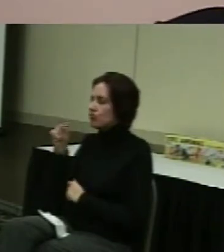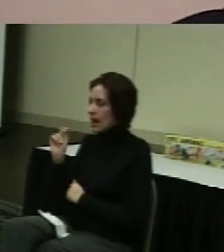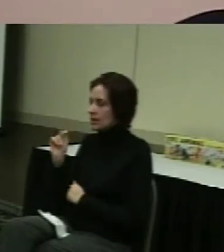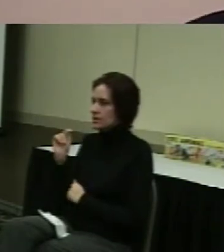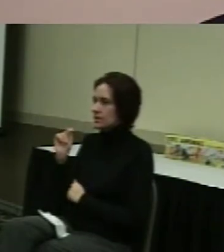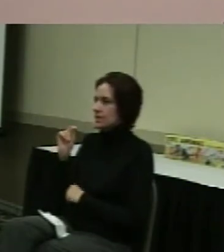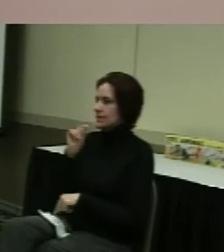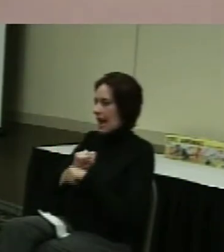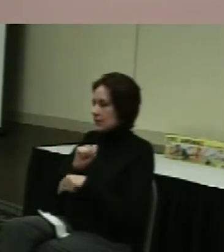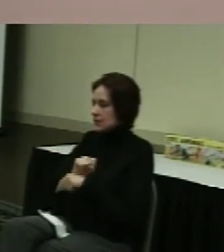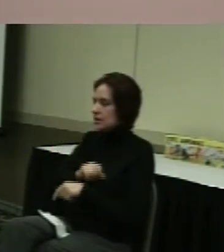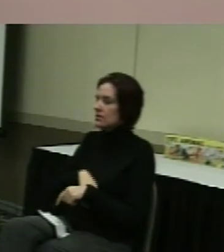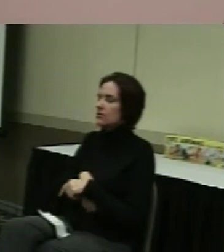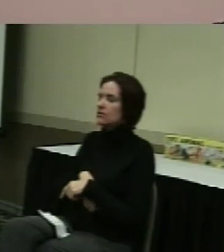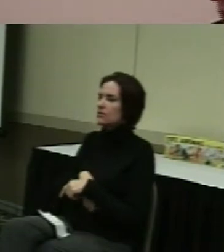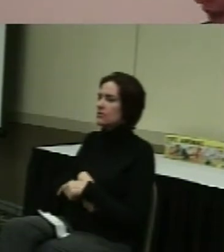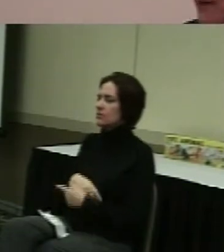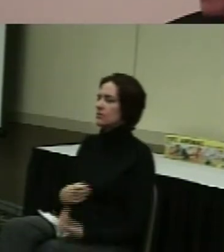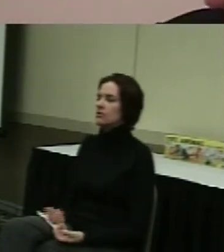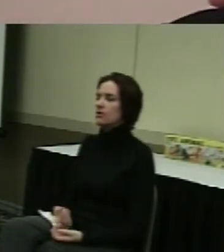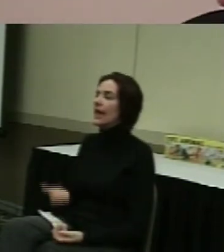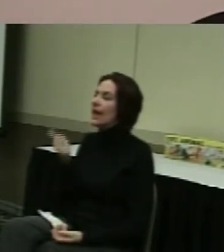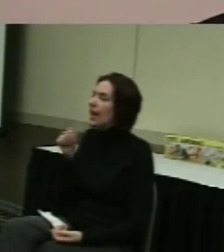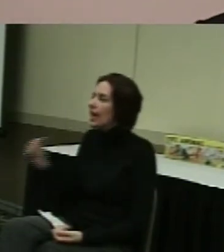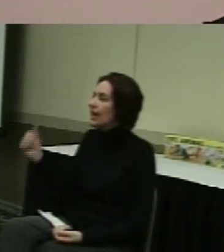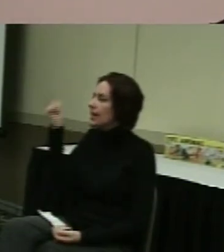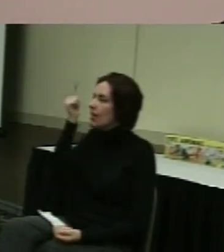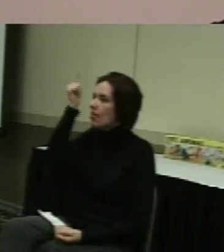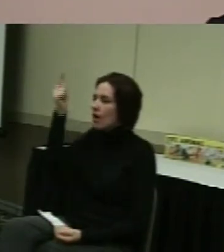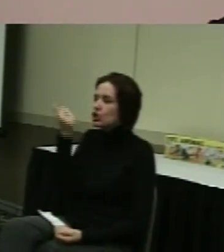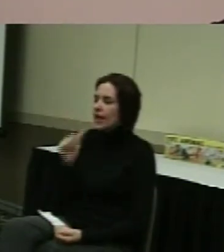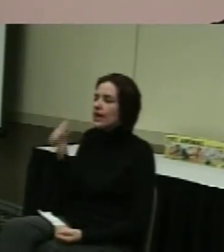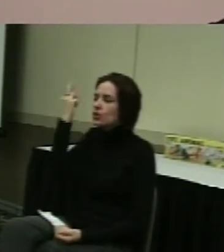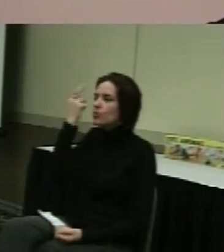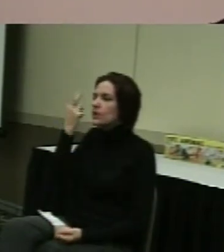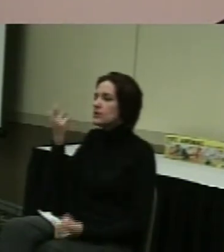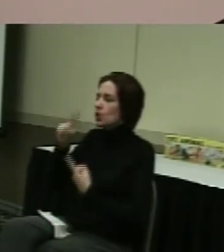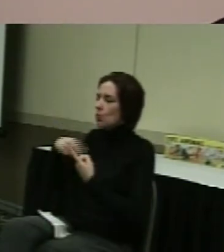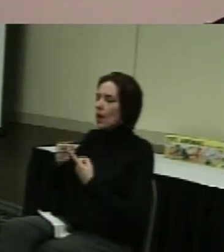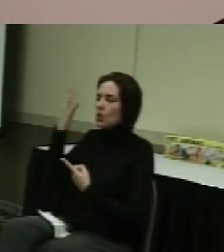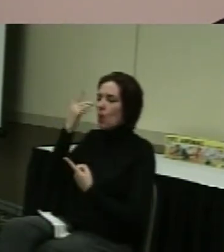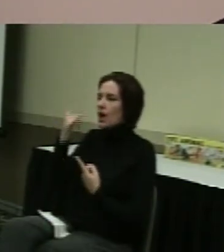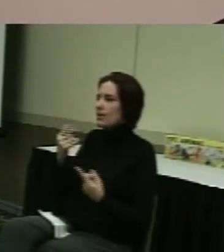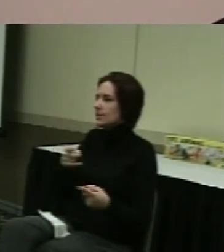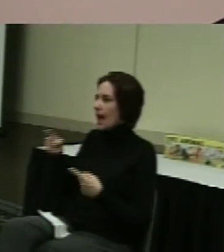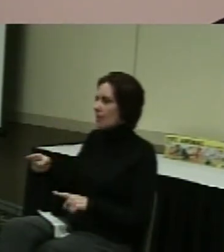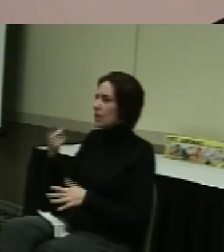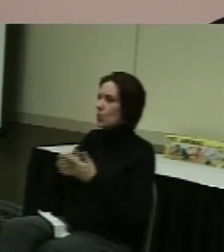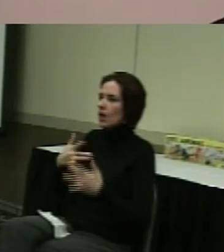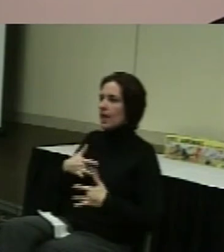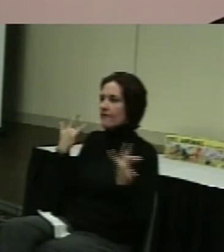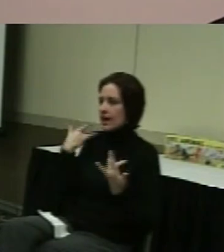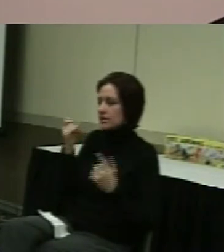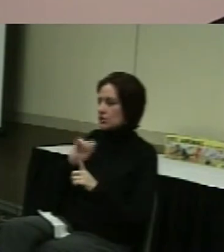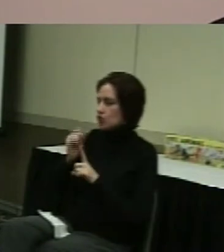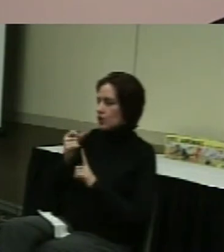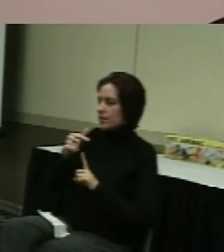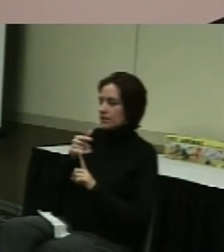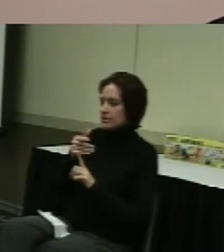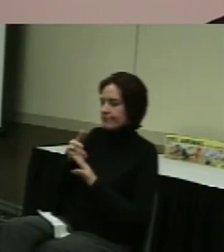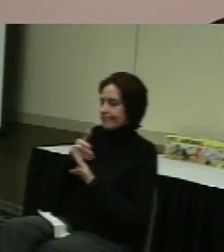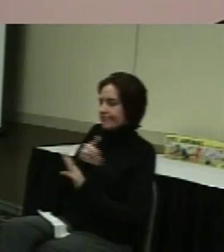Is there any logic to when it is happening? What are the events and circumstances that bring about this